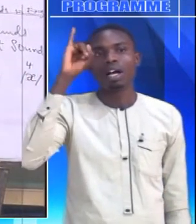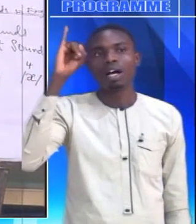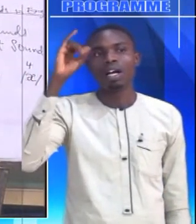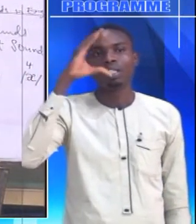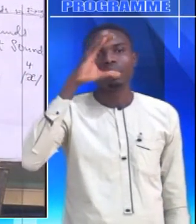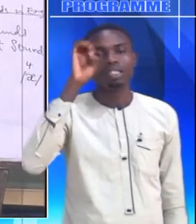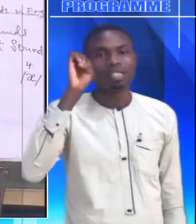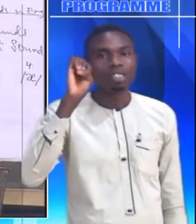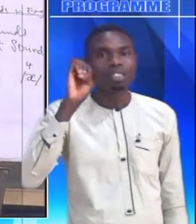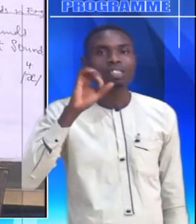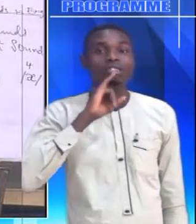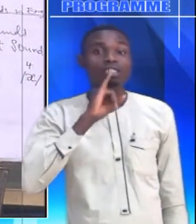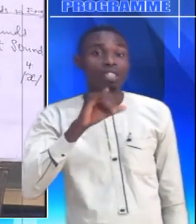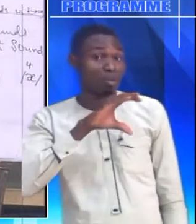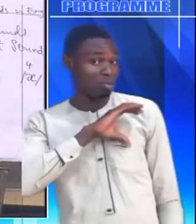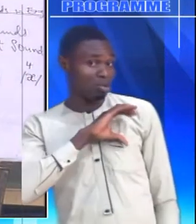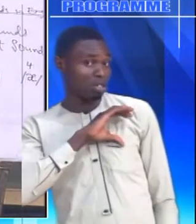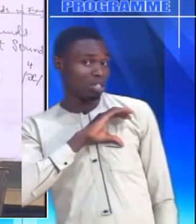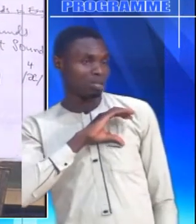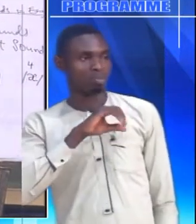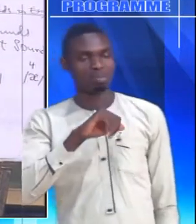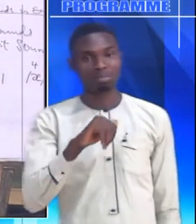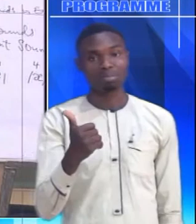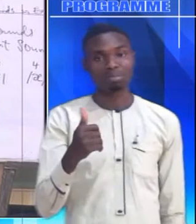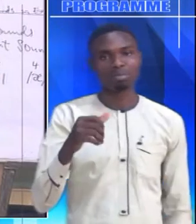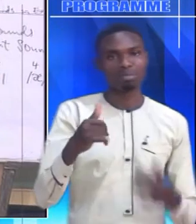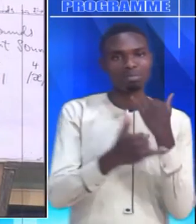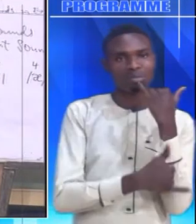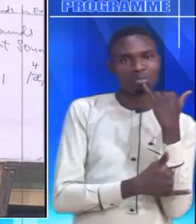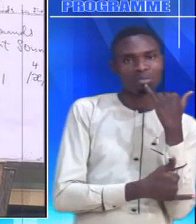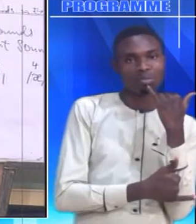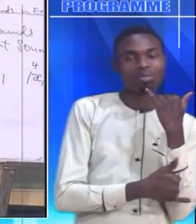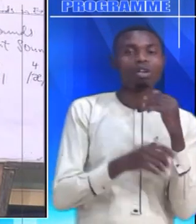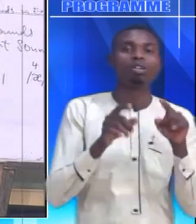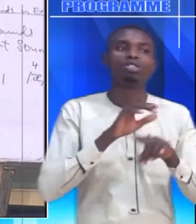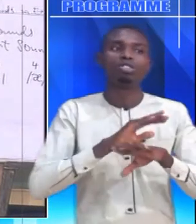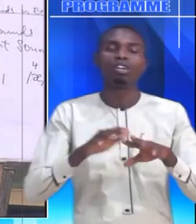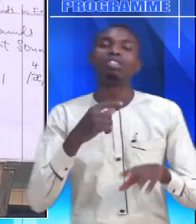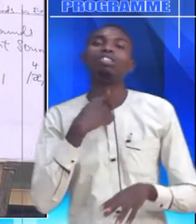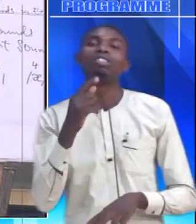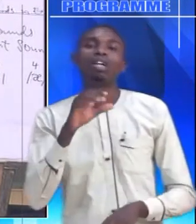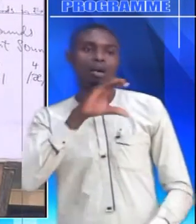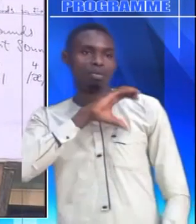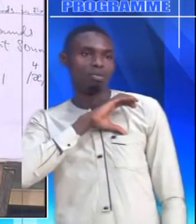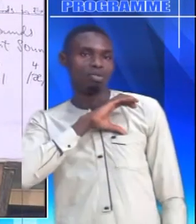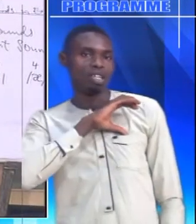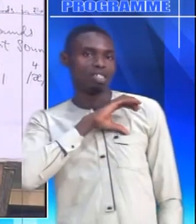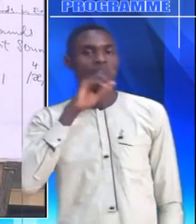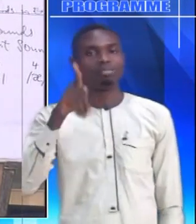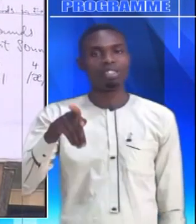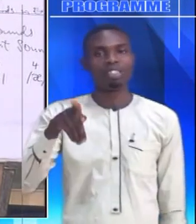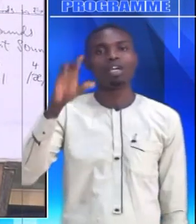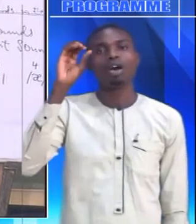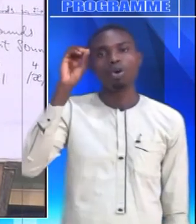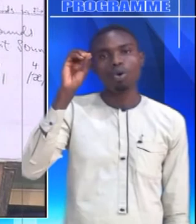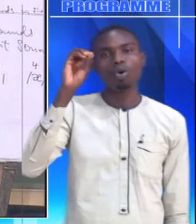because you have seen me now, if I come across you on the road, you pronounce this word, I will feel offended because you have learned it. It's not